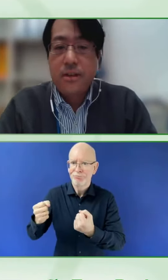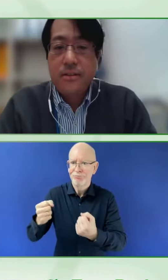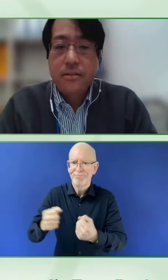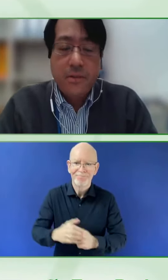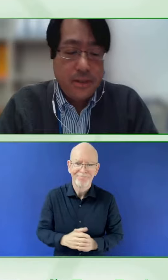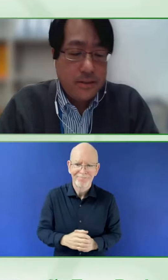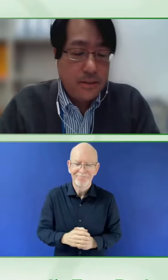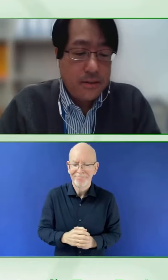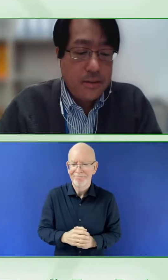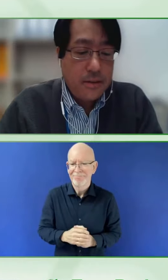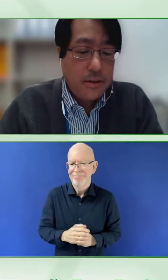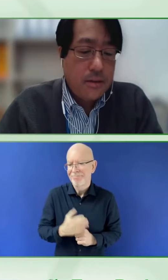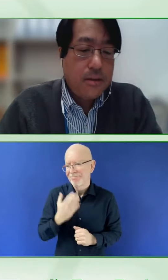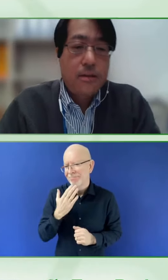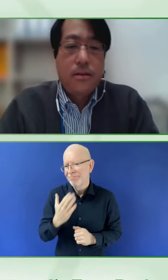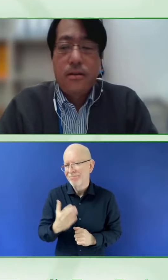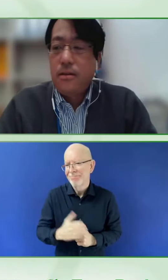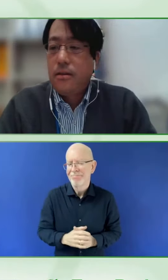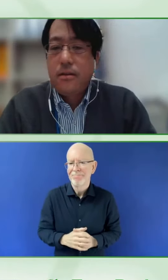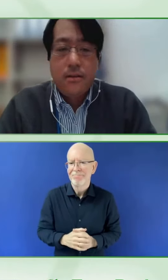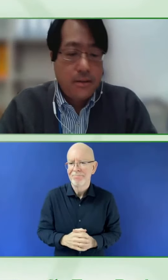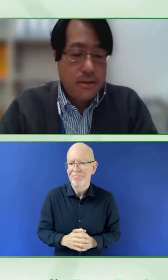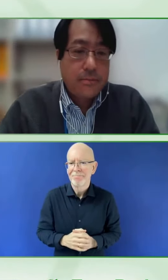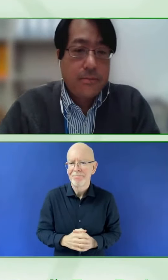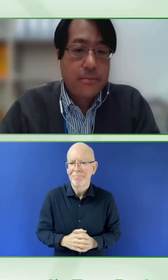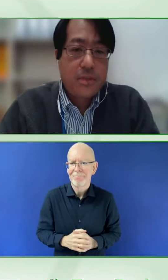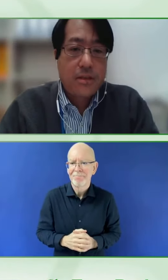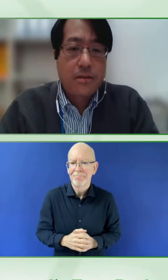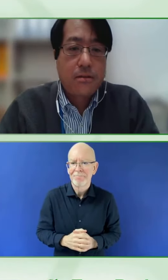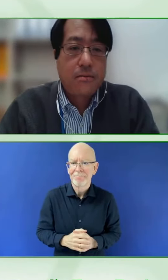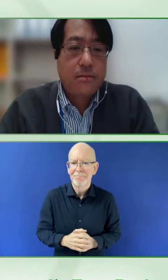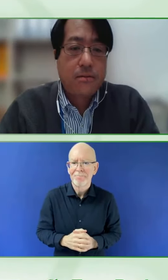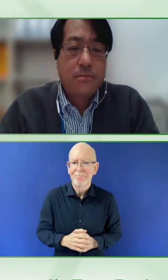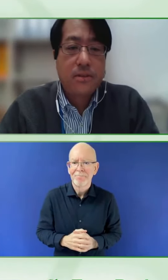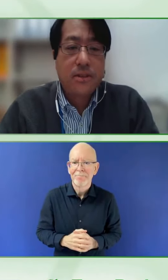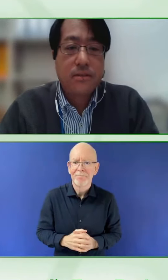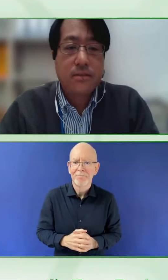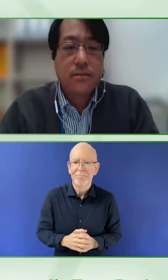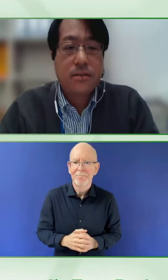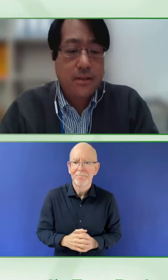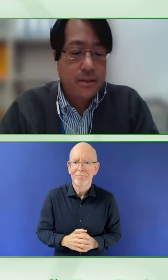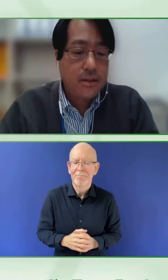Next slide, please. Can be operated without strain from.